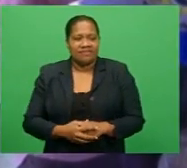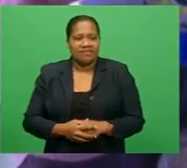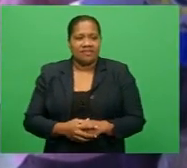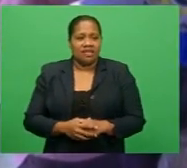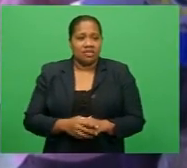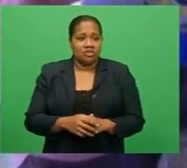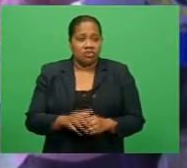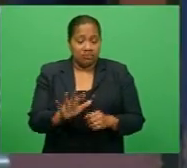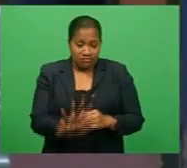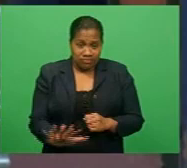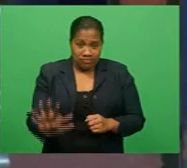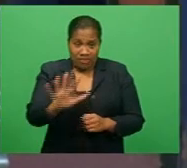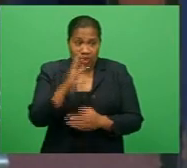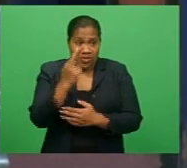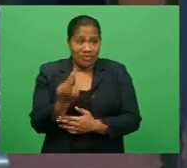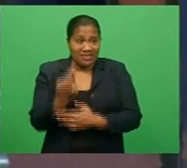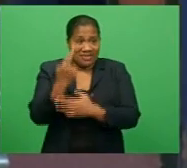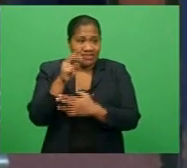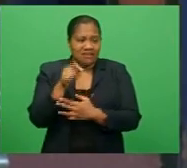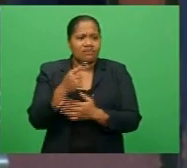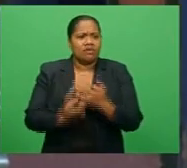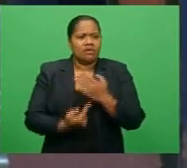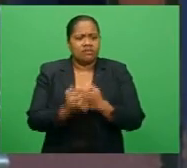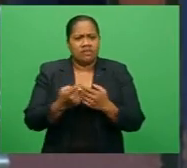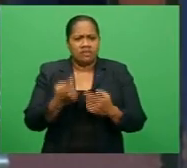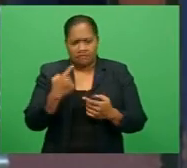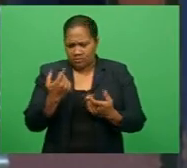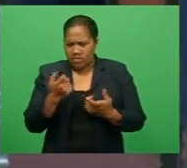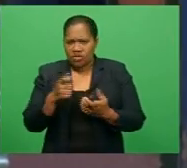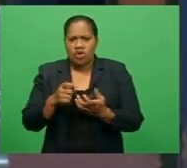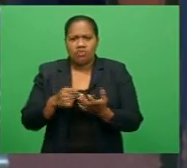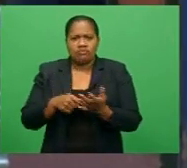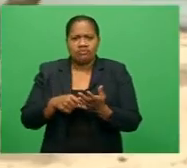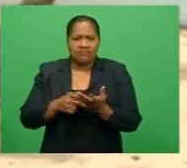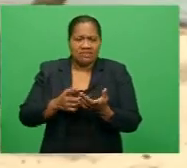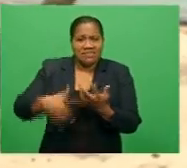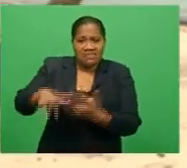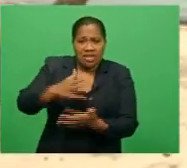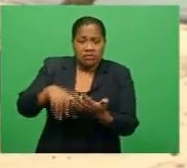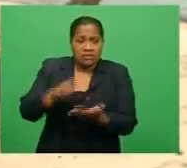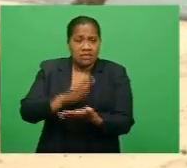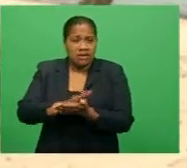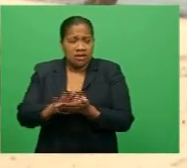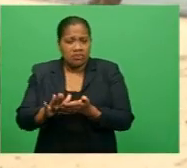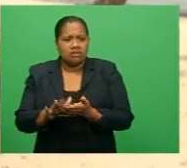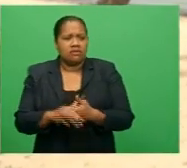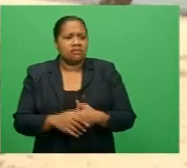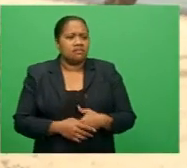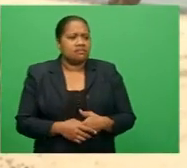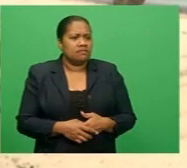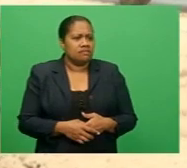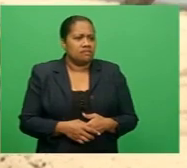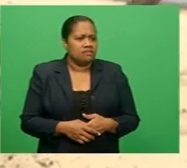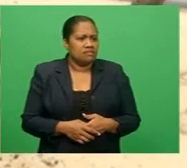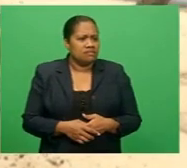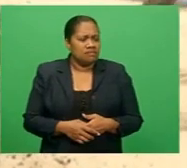Ilyasa Talbutu says they felt the impact of recent tropical cyclone Harold and massive storm surges.